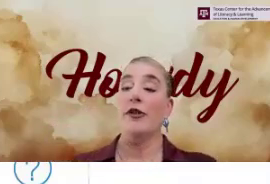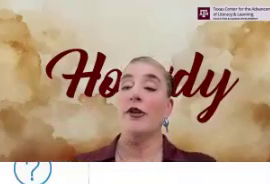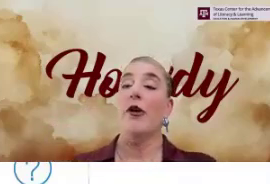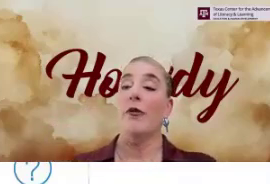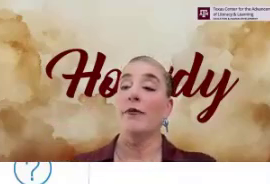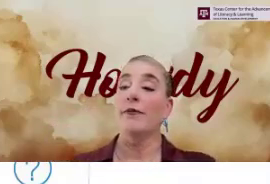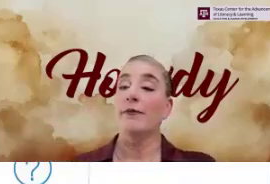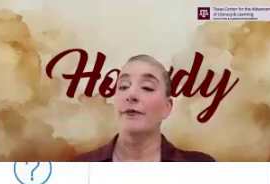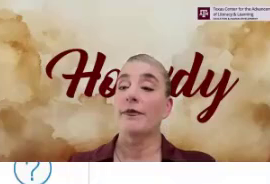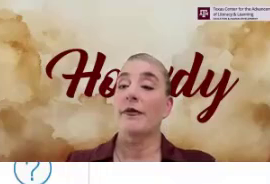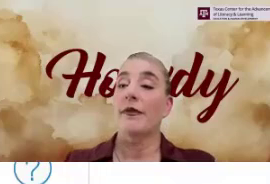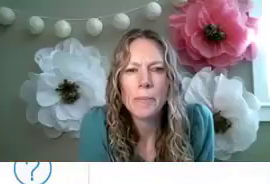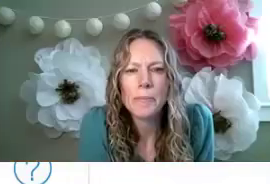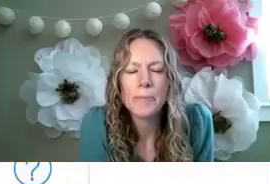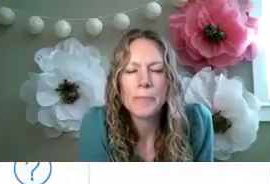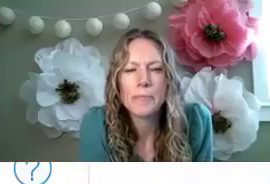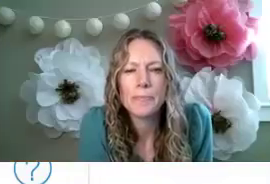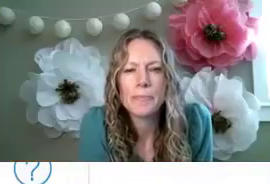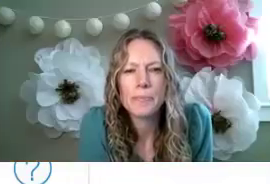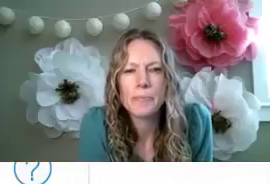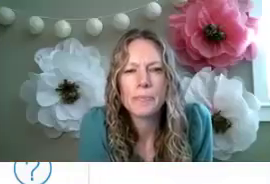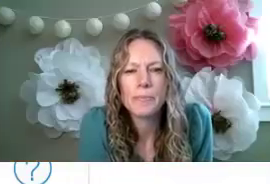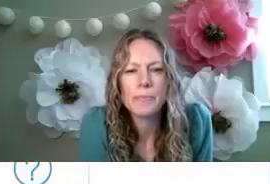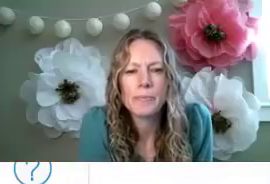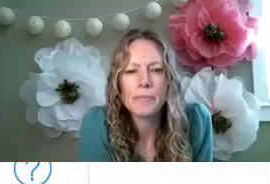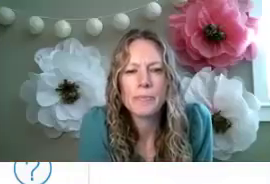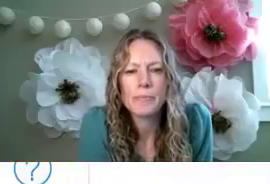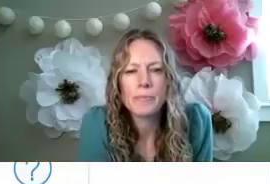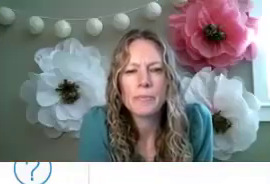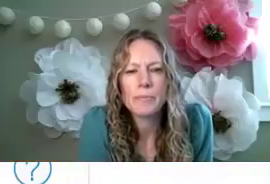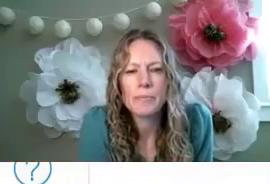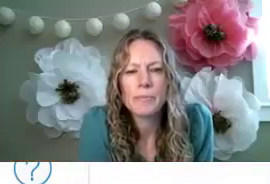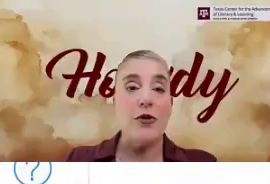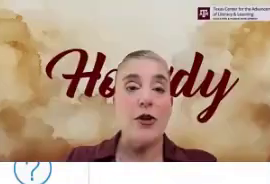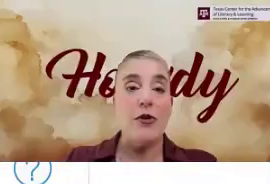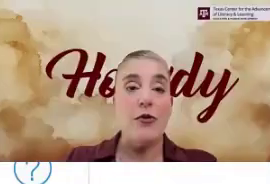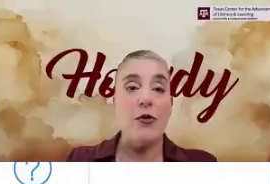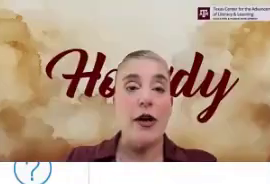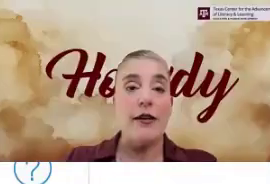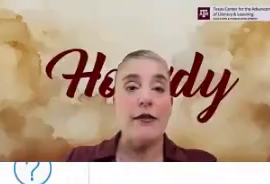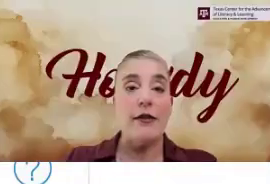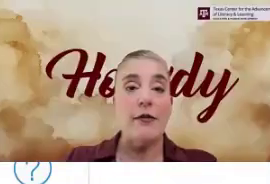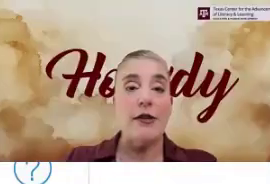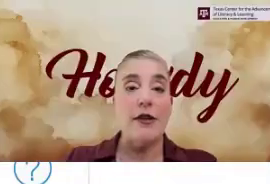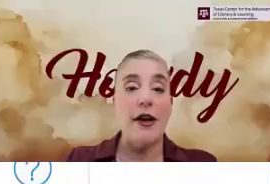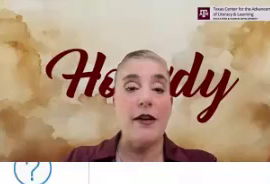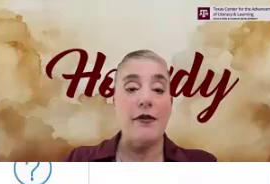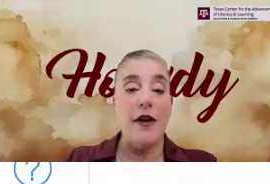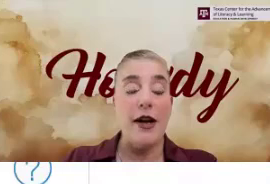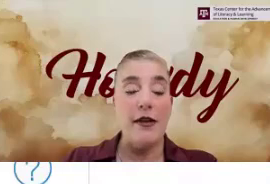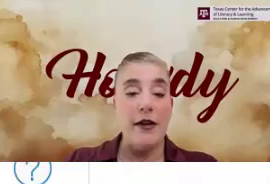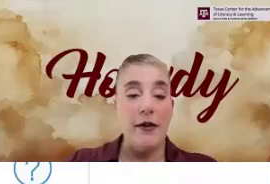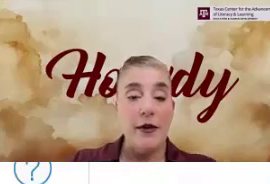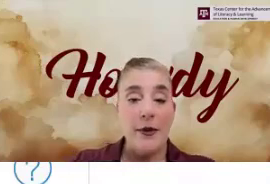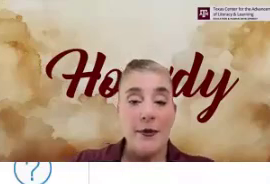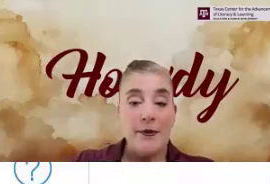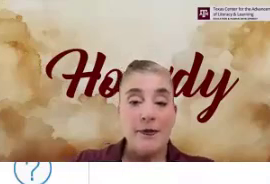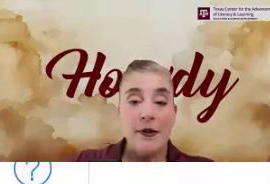they're going to go. Okay. So let me show you what, let me see if I can